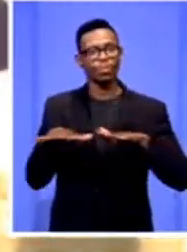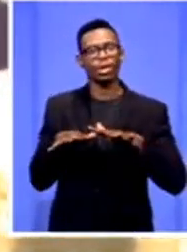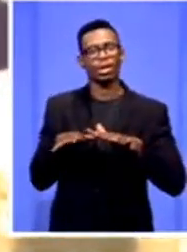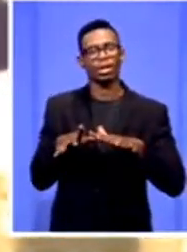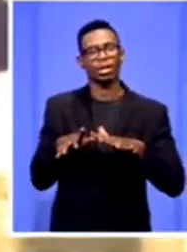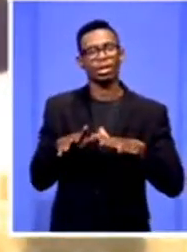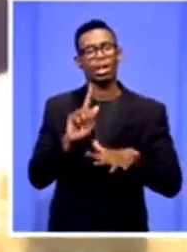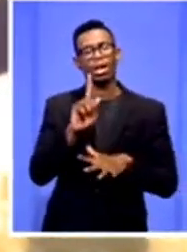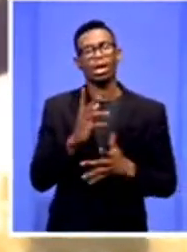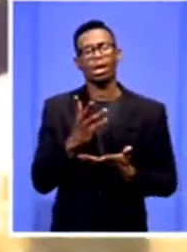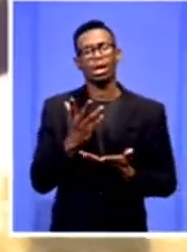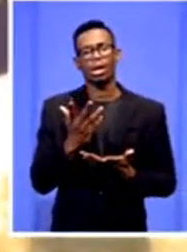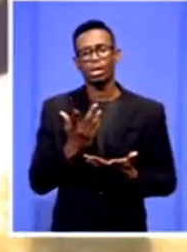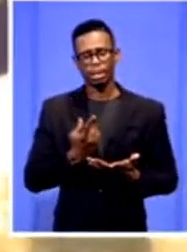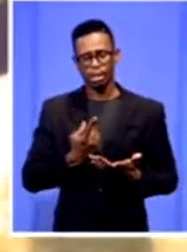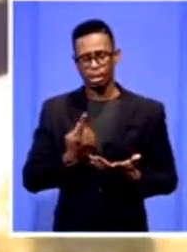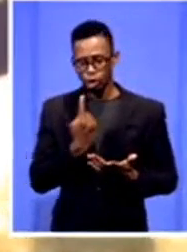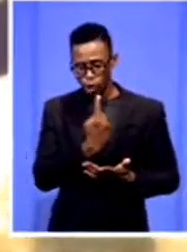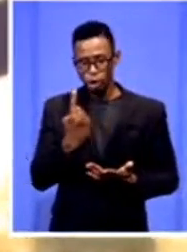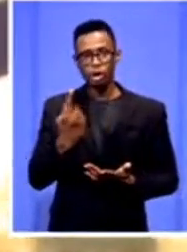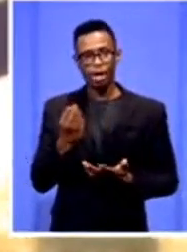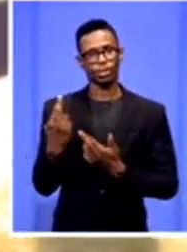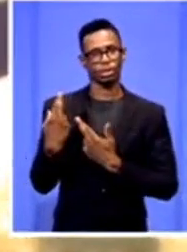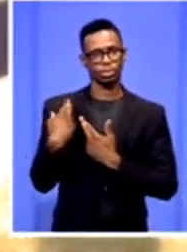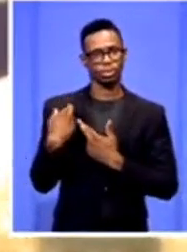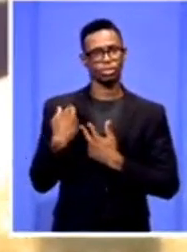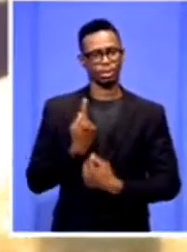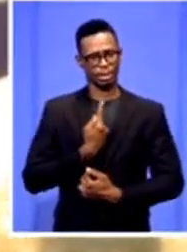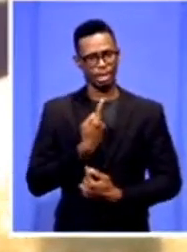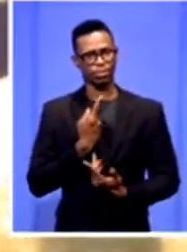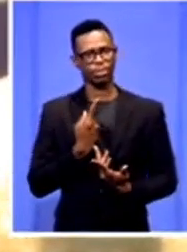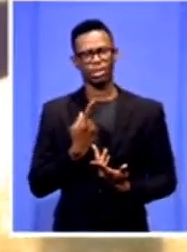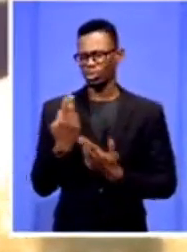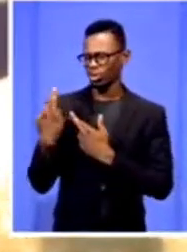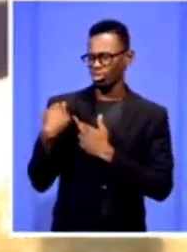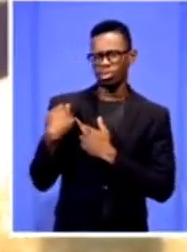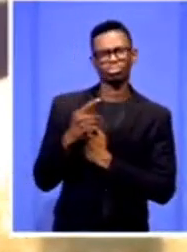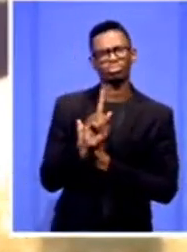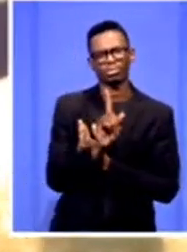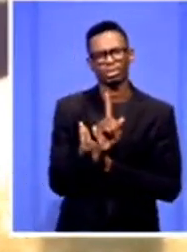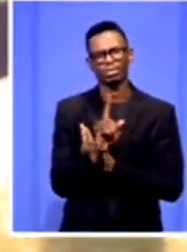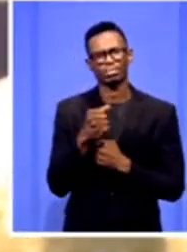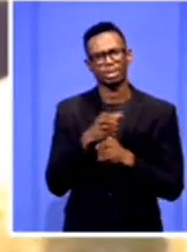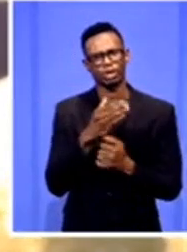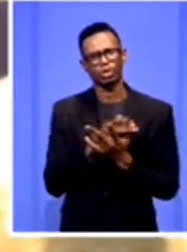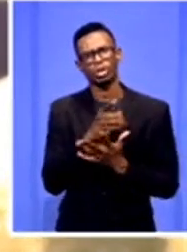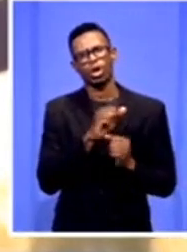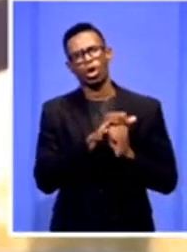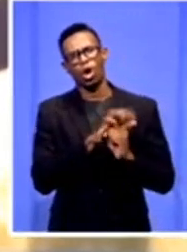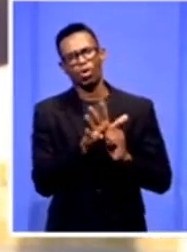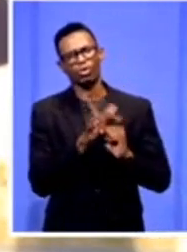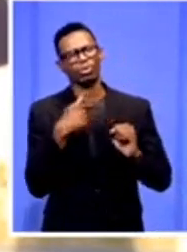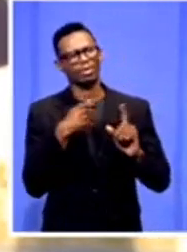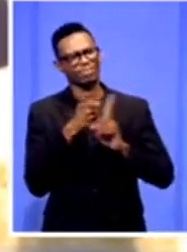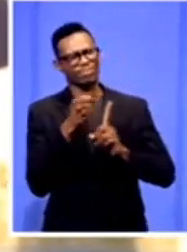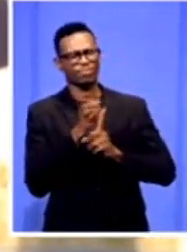to each other to fight this pandemic. It is indeed our